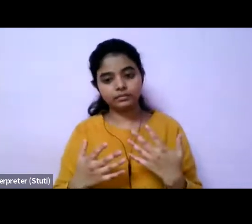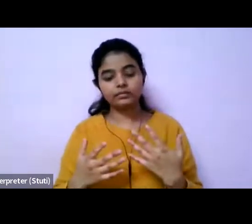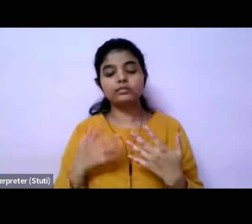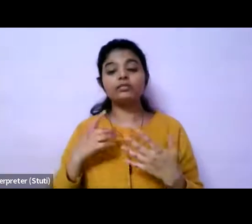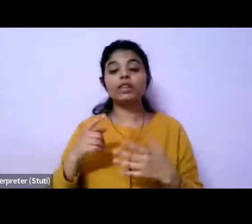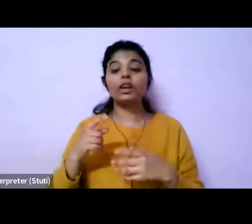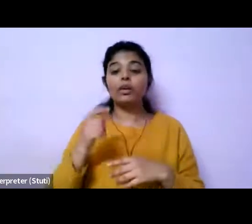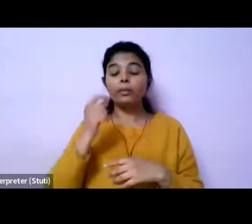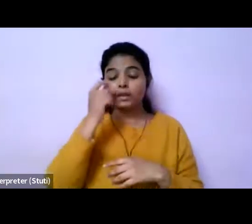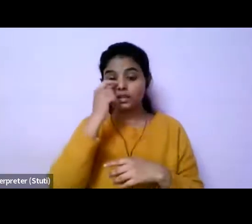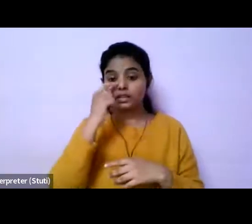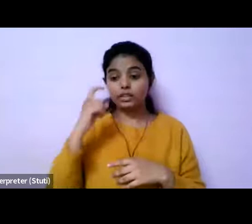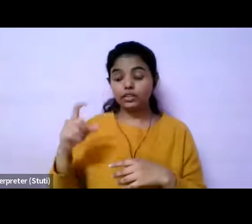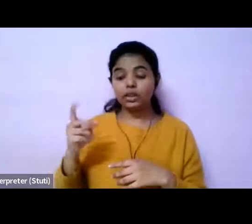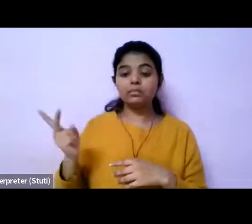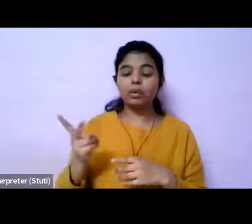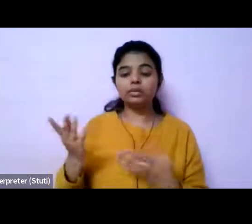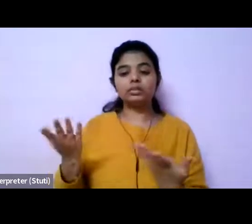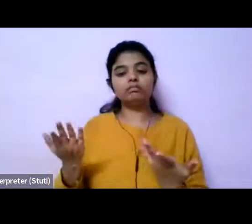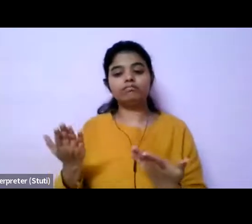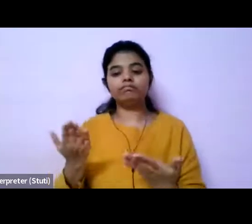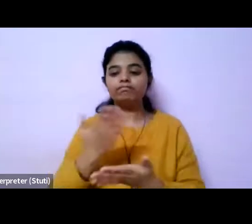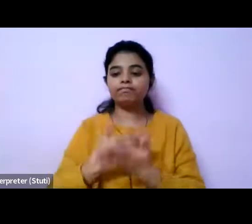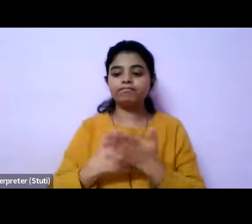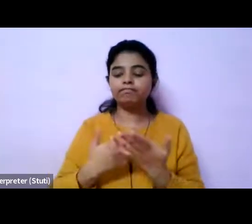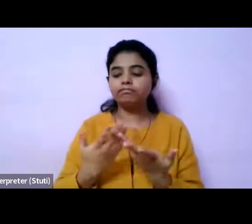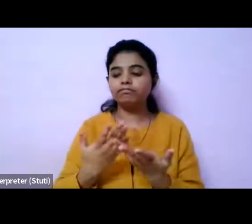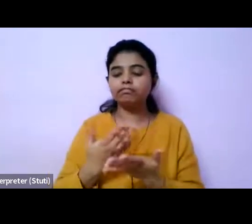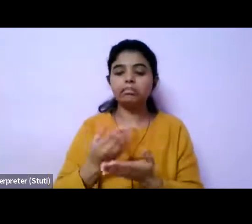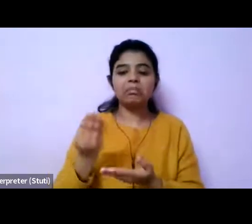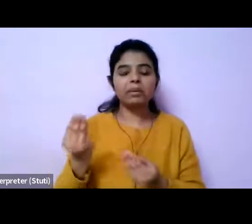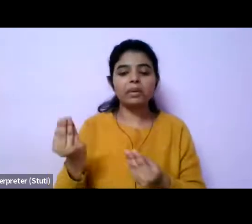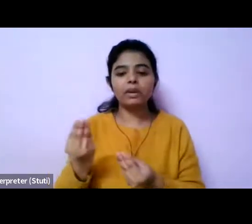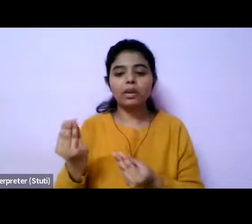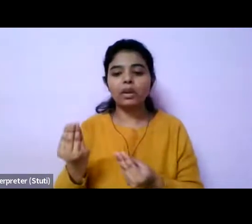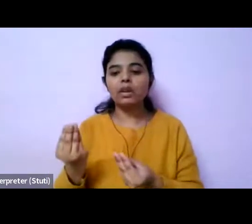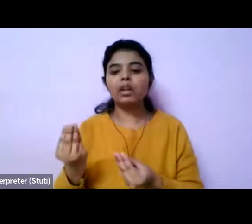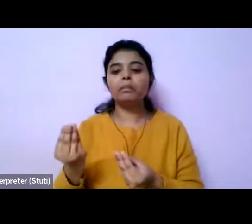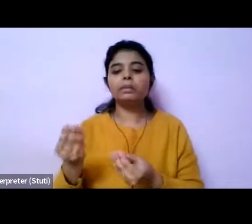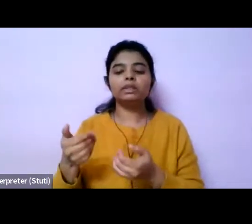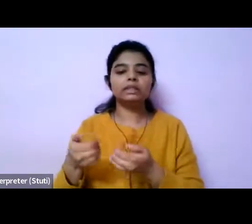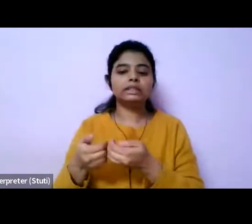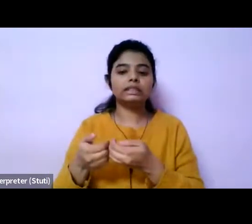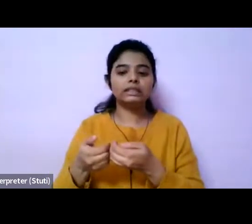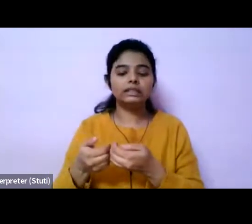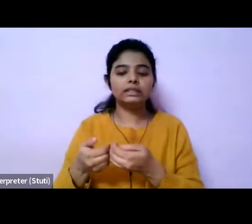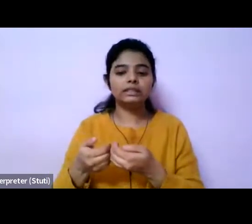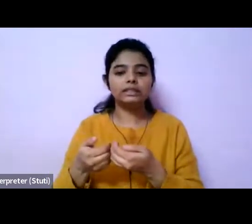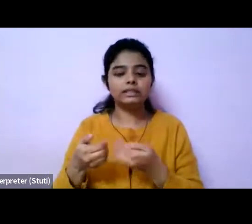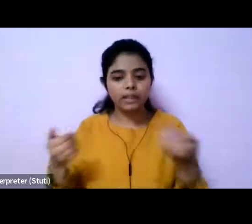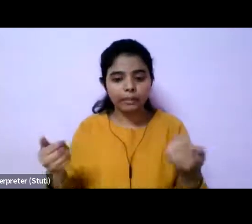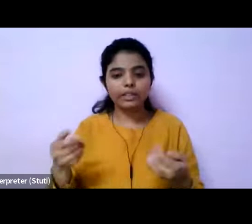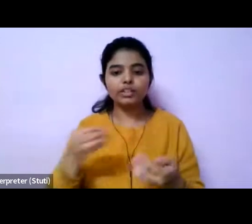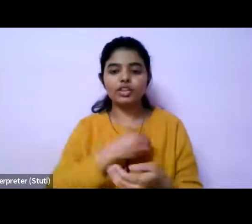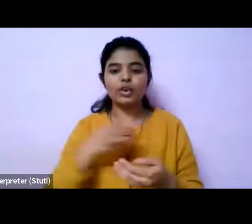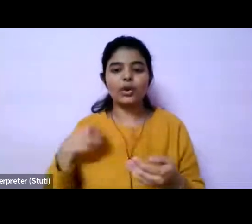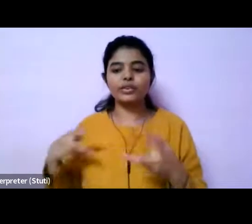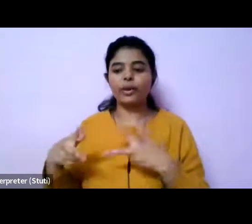separation that was done by the doctors, the unethical separation, because the leg which would